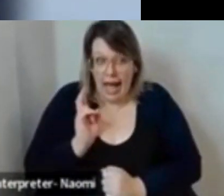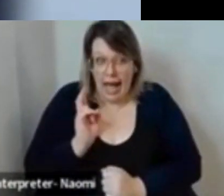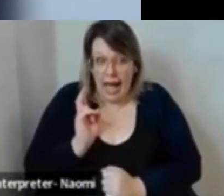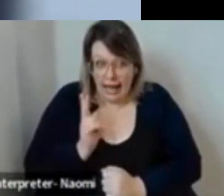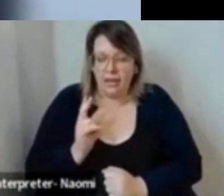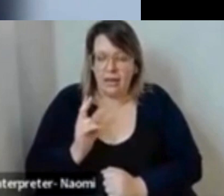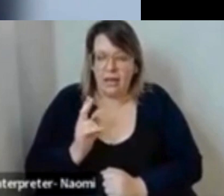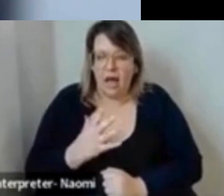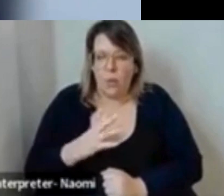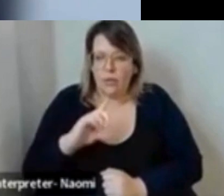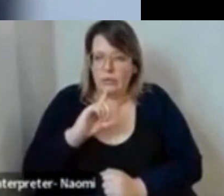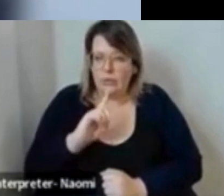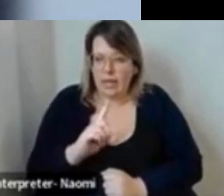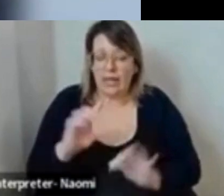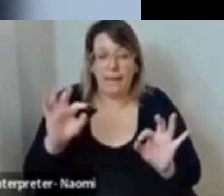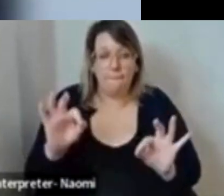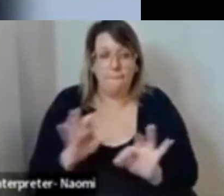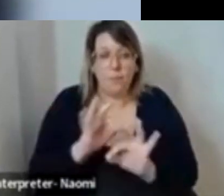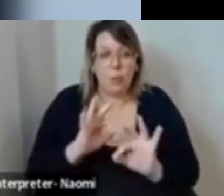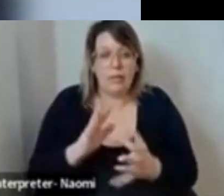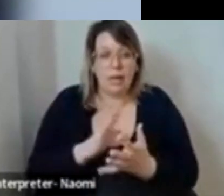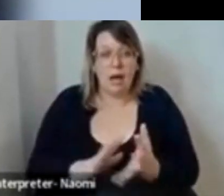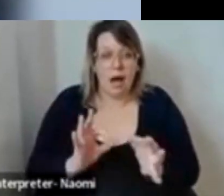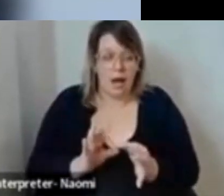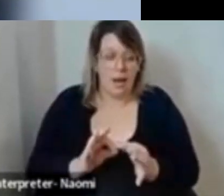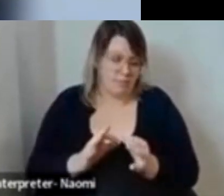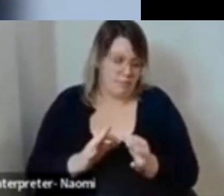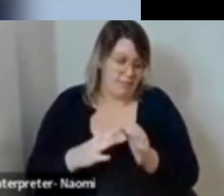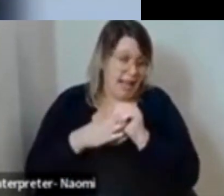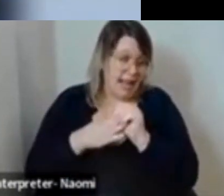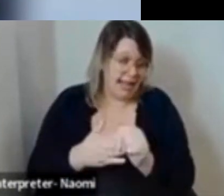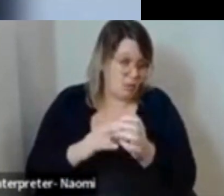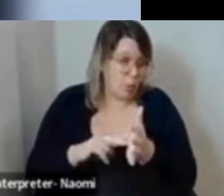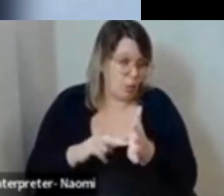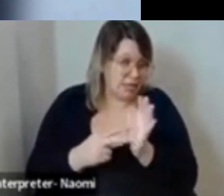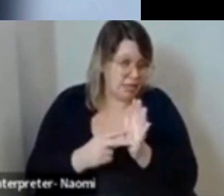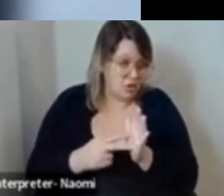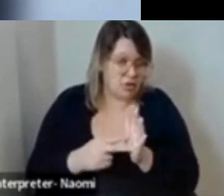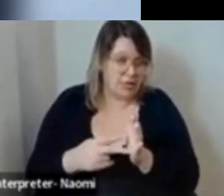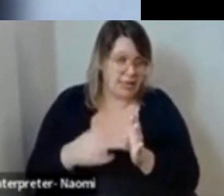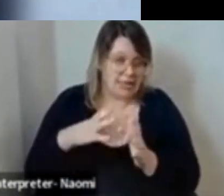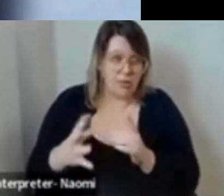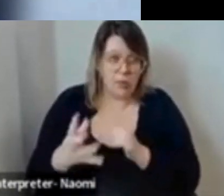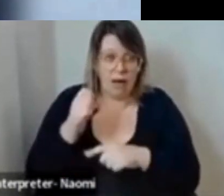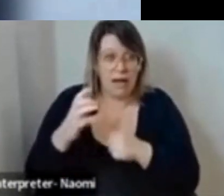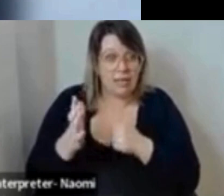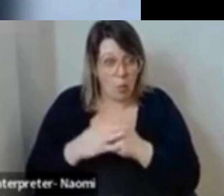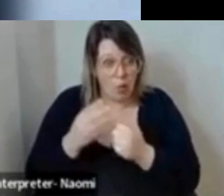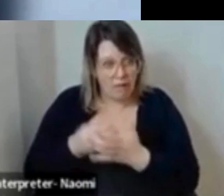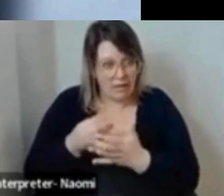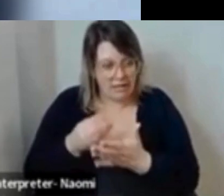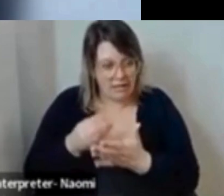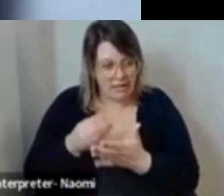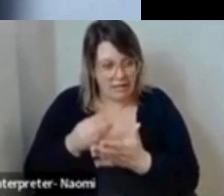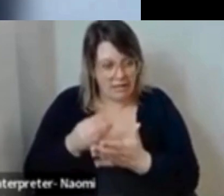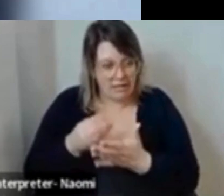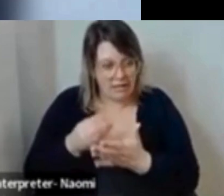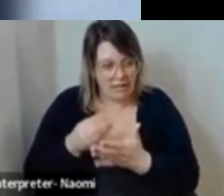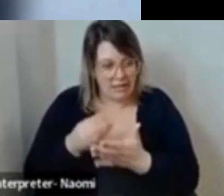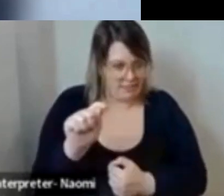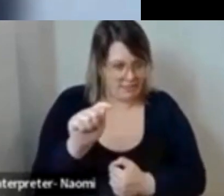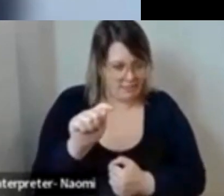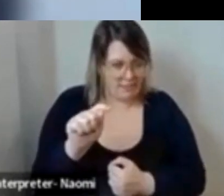of Music Hub lead organisations is to secure more funding from other sources, including